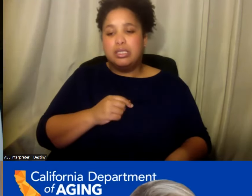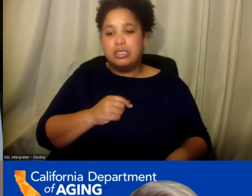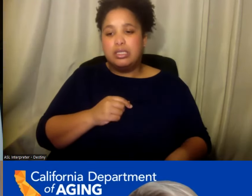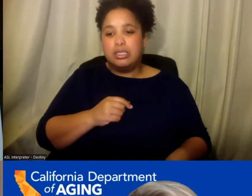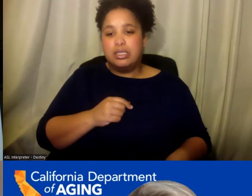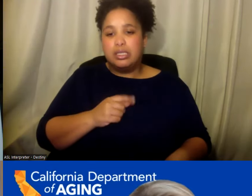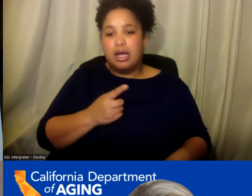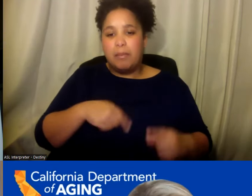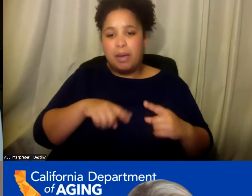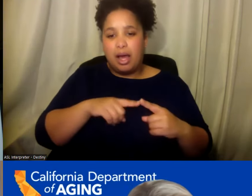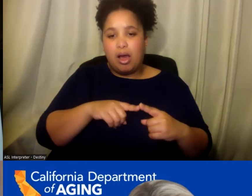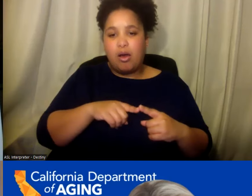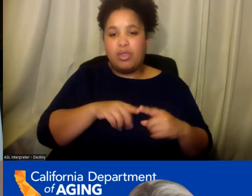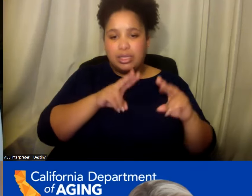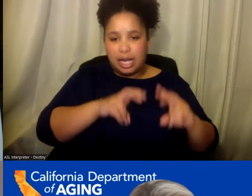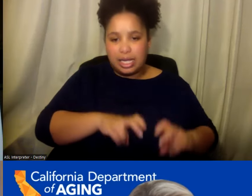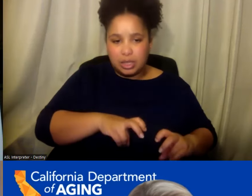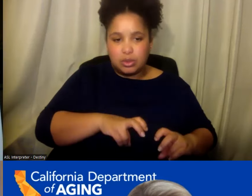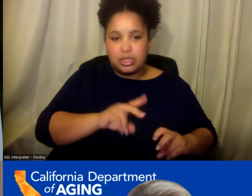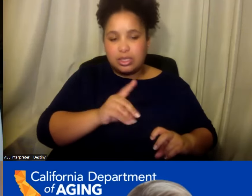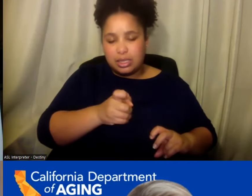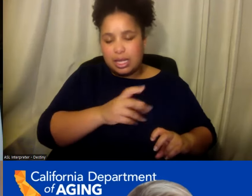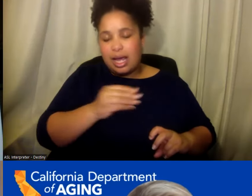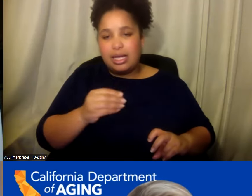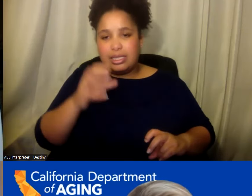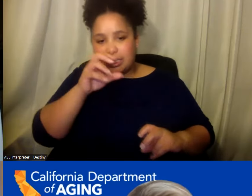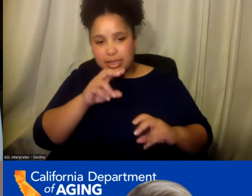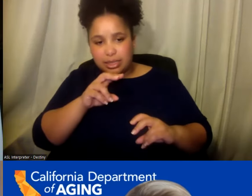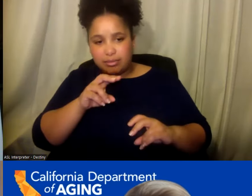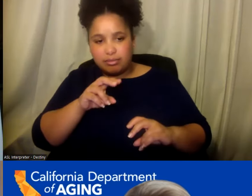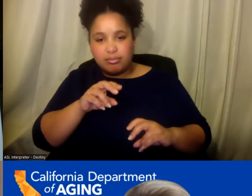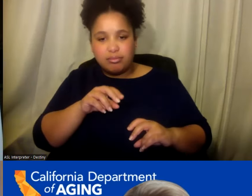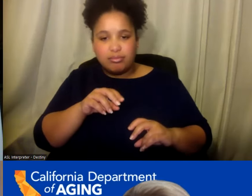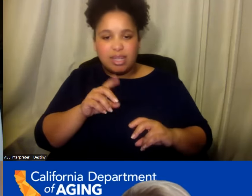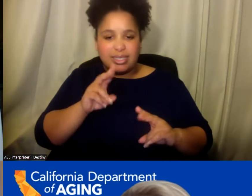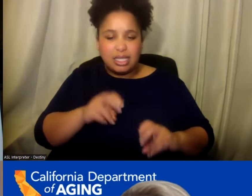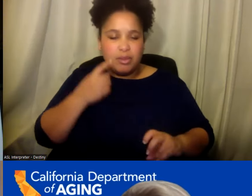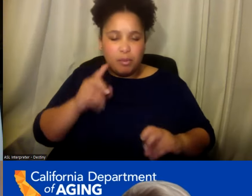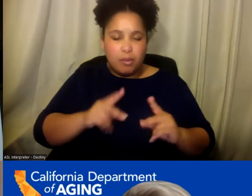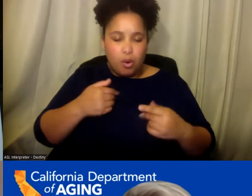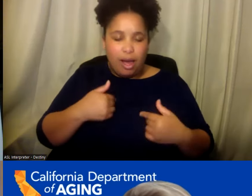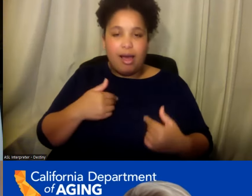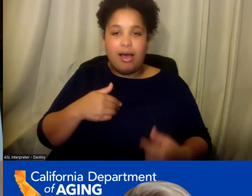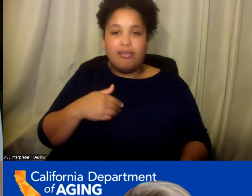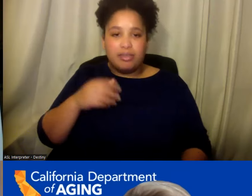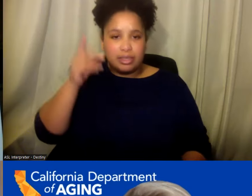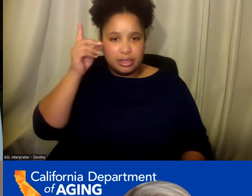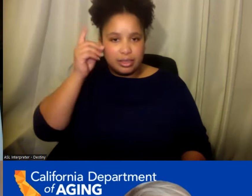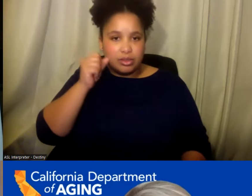and assessment of individuals with cognitive impairment through the Alzheimer's disease centers. When we talk about